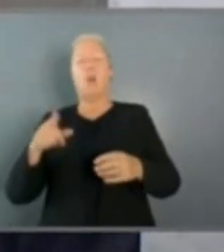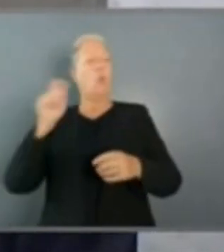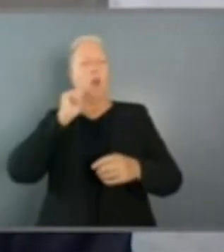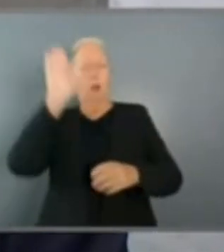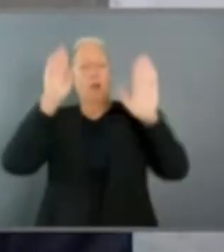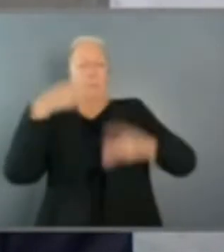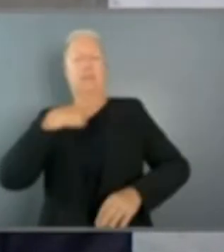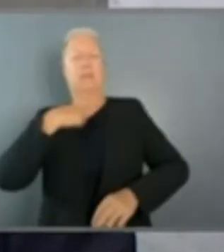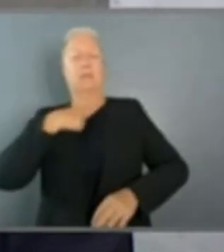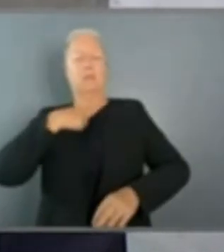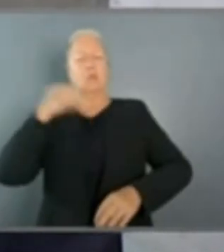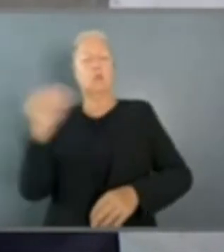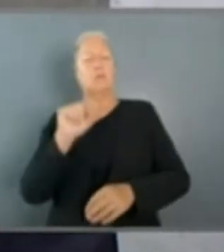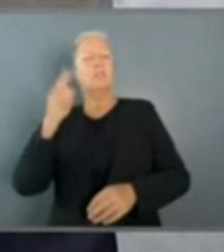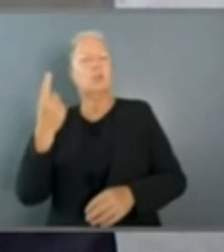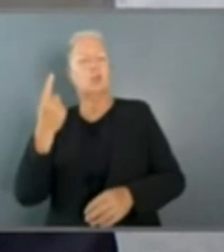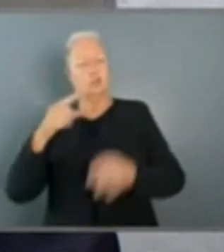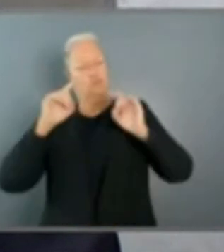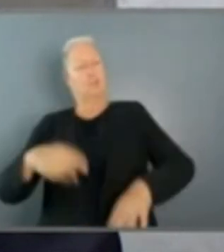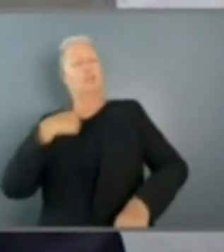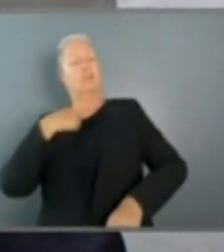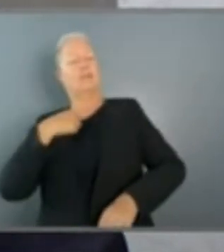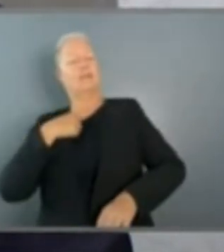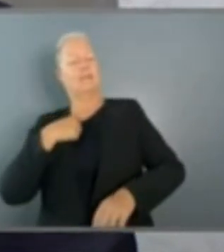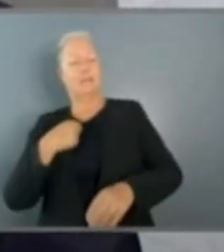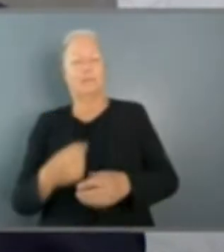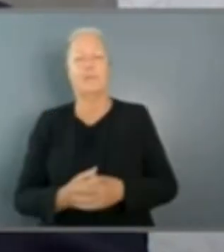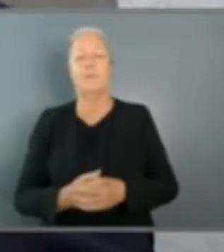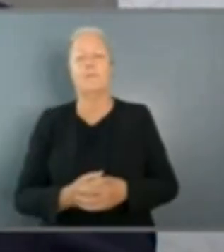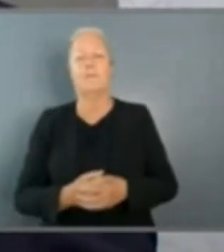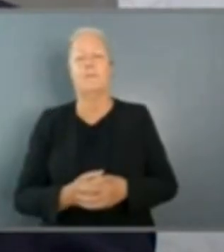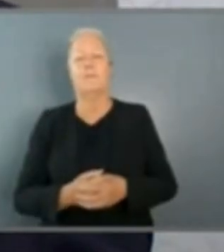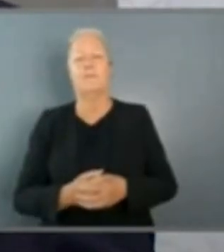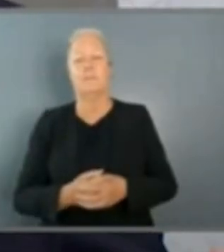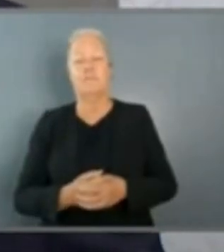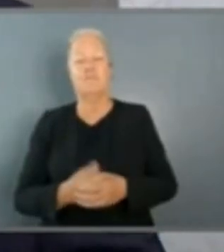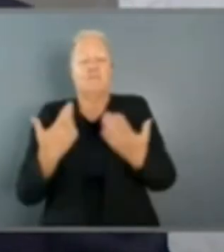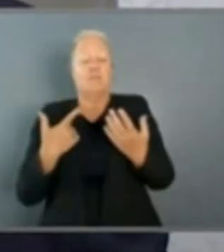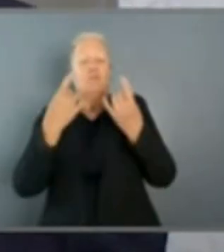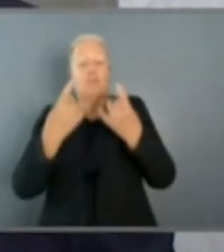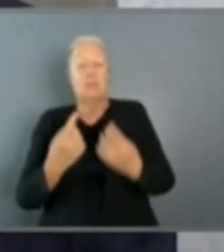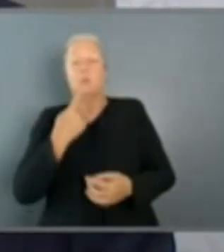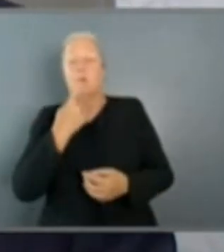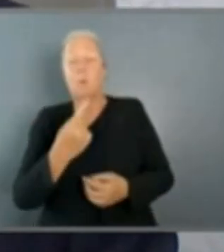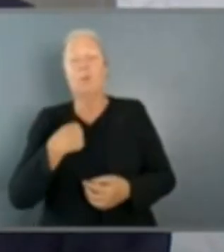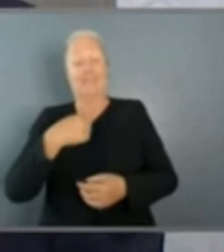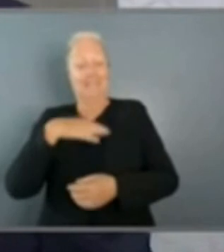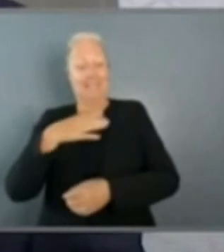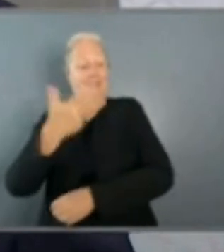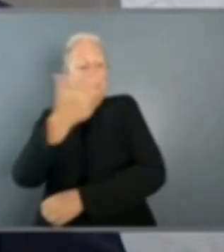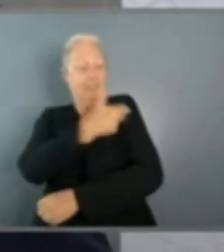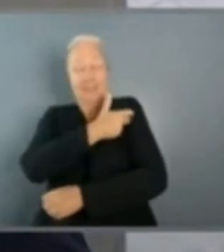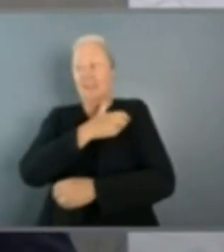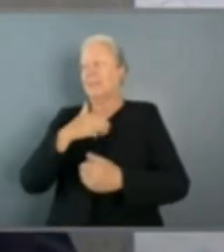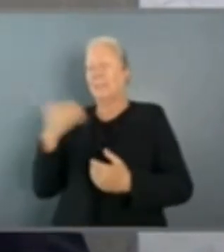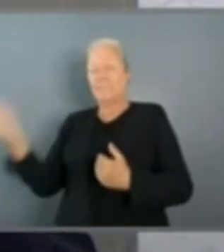Twofold. Look, I expect to and would hope to get the cooperation out of Europe for this. We've all said that we need to get vaccines where they're needed. This